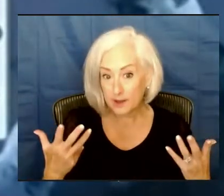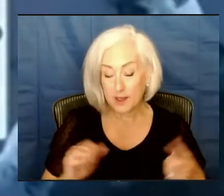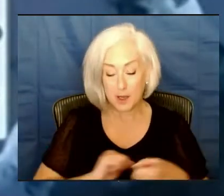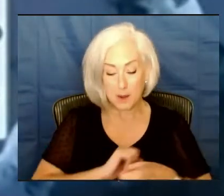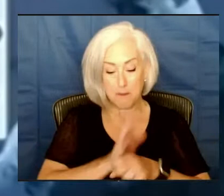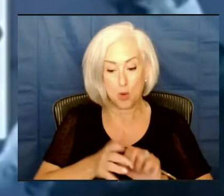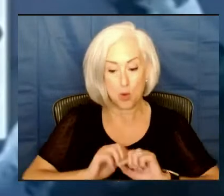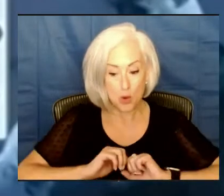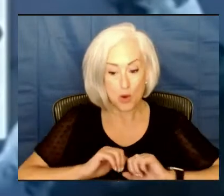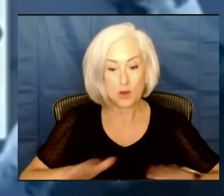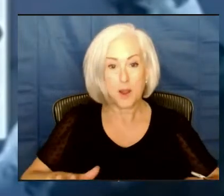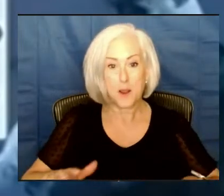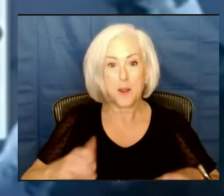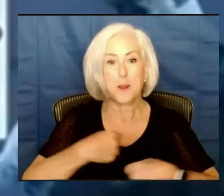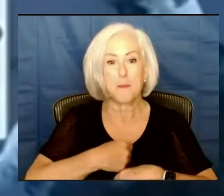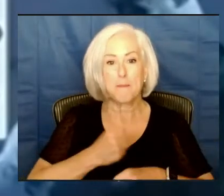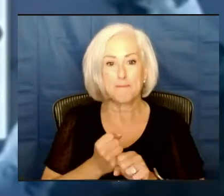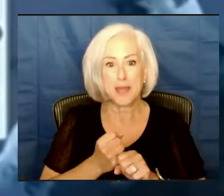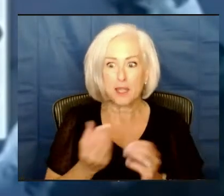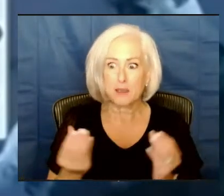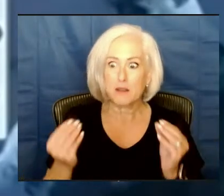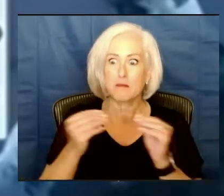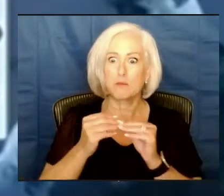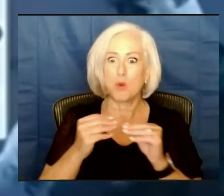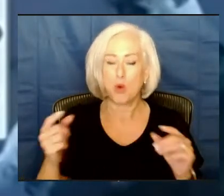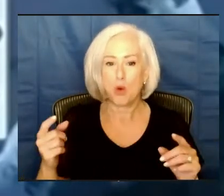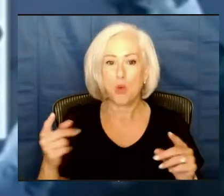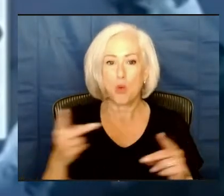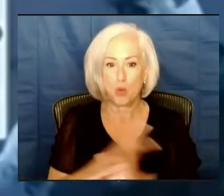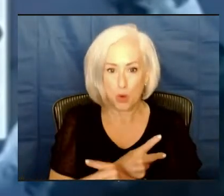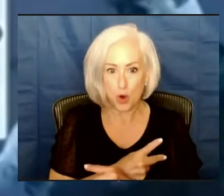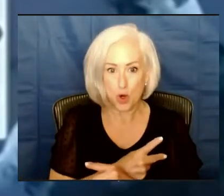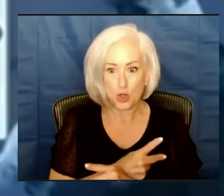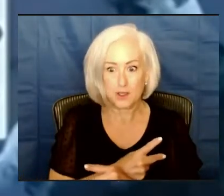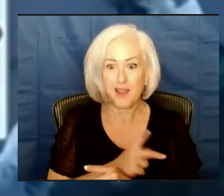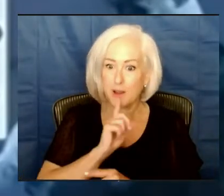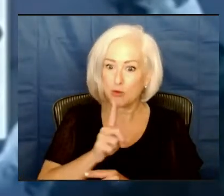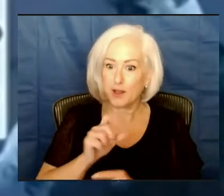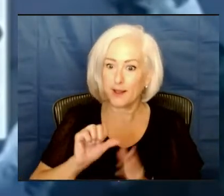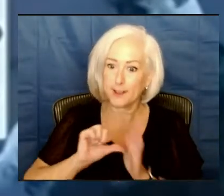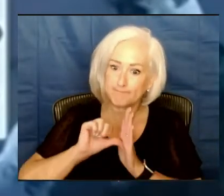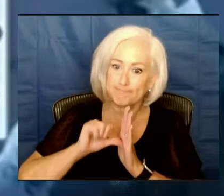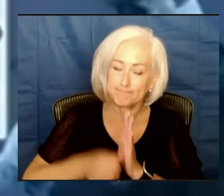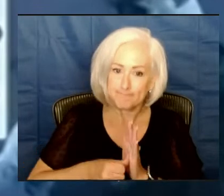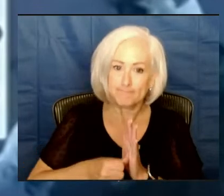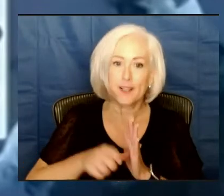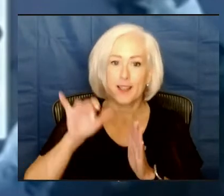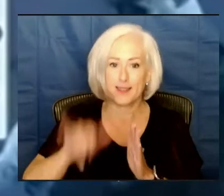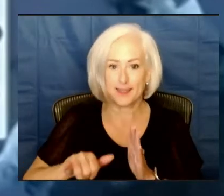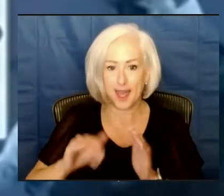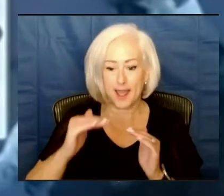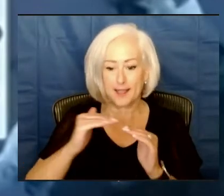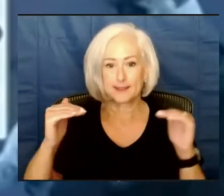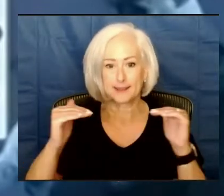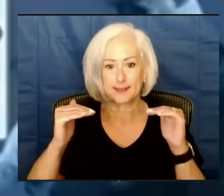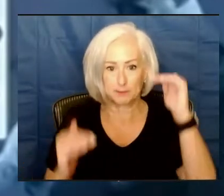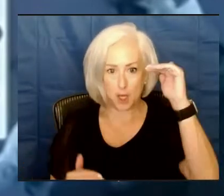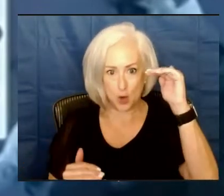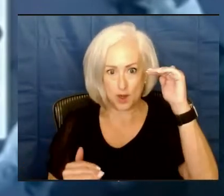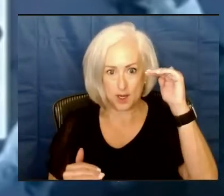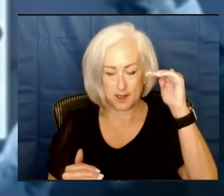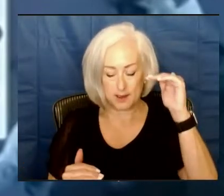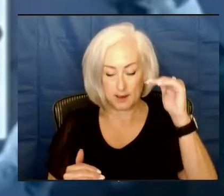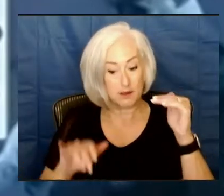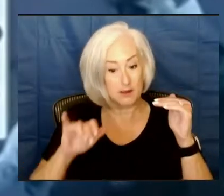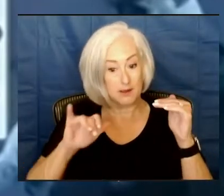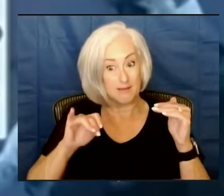exacerbate, but it highlighted the disparities. So those disparities existed prior to the pandemic, right? And I think that a lot of